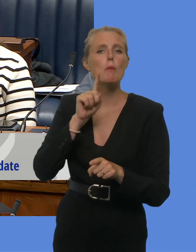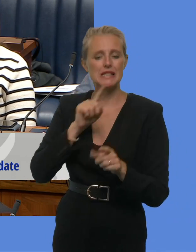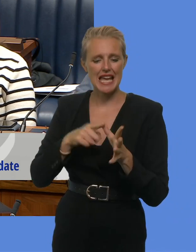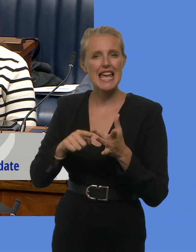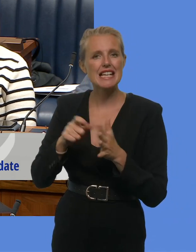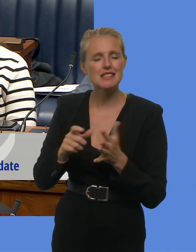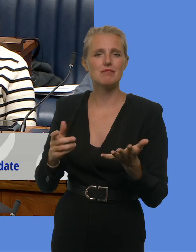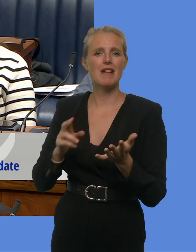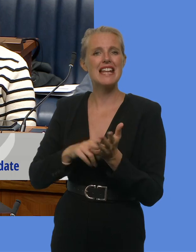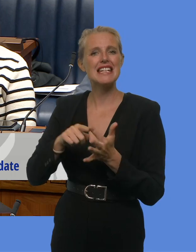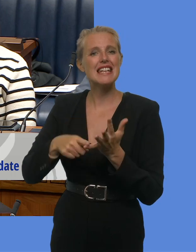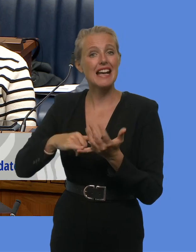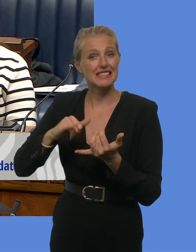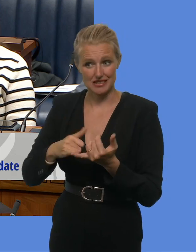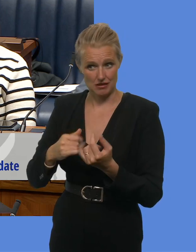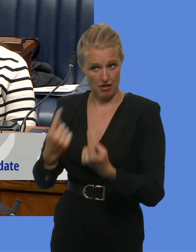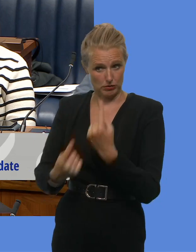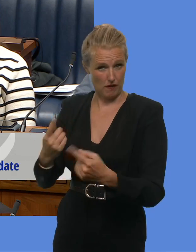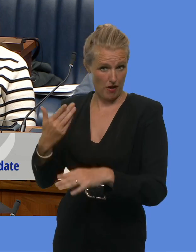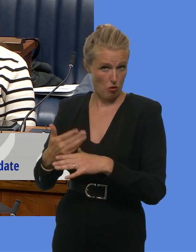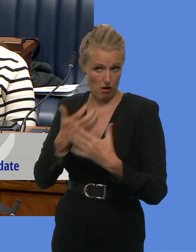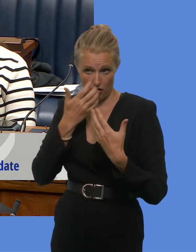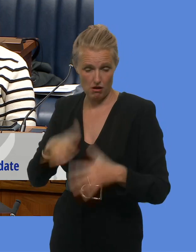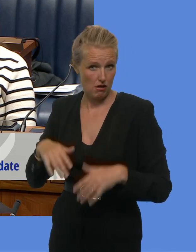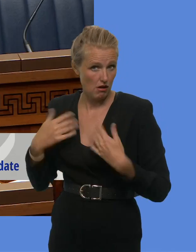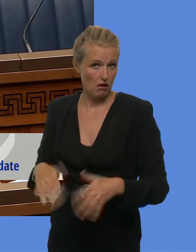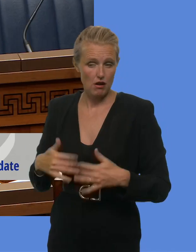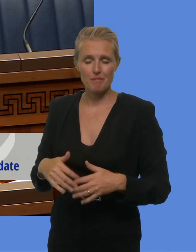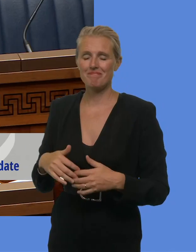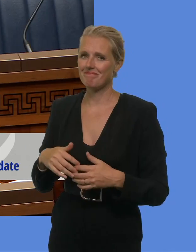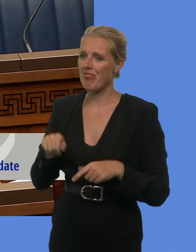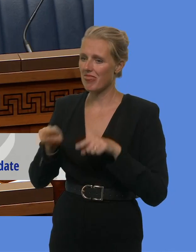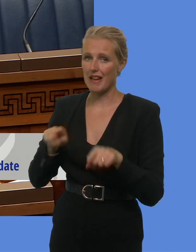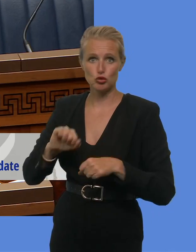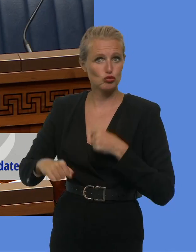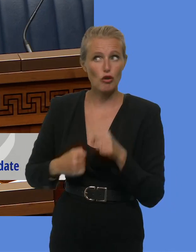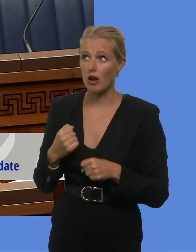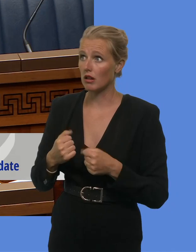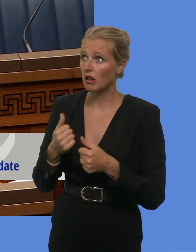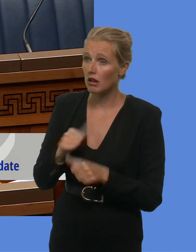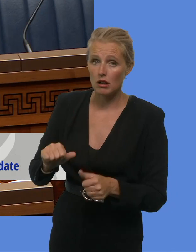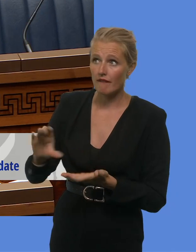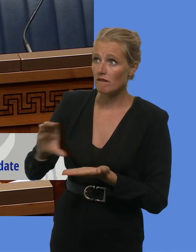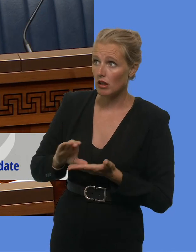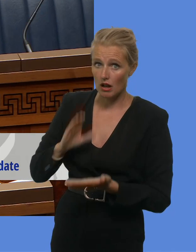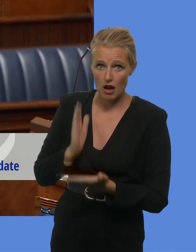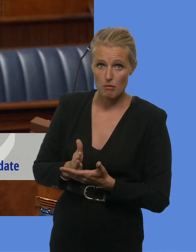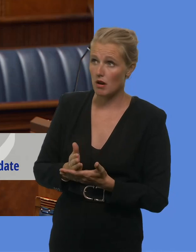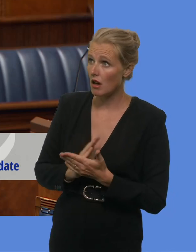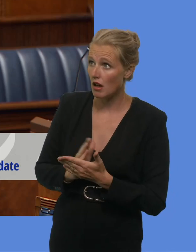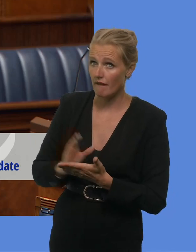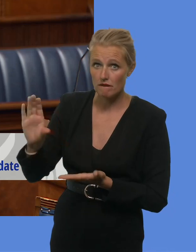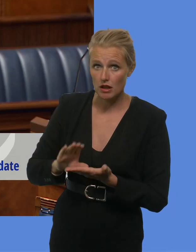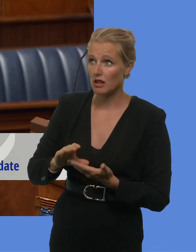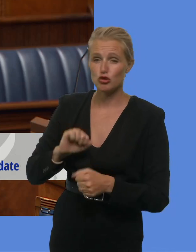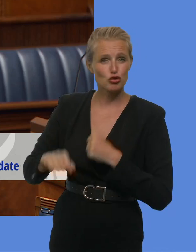and others, that they do vital work and they have at times struggled to secure that consistent and secure